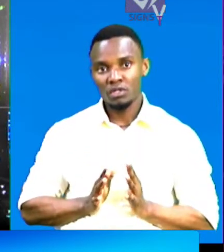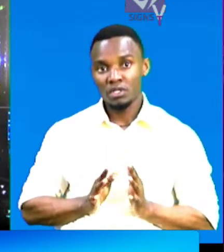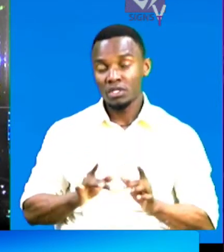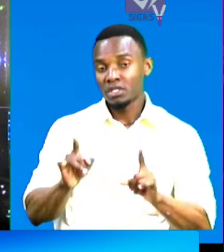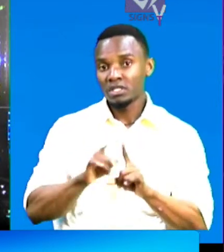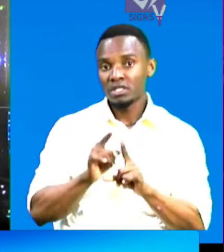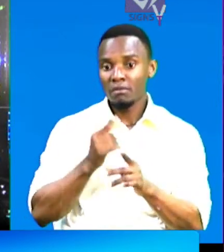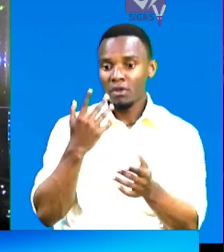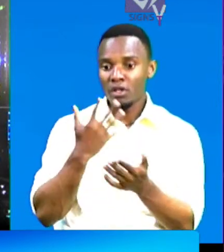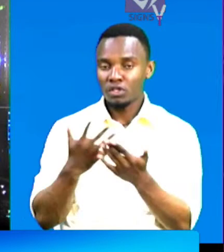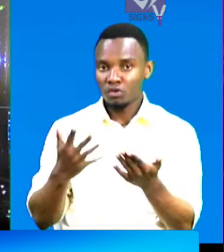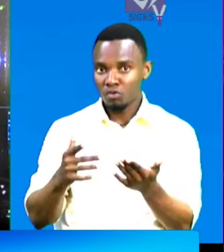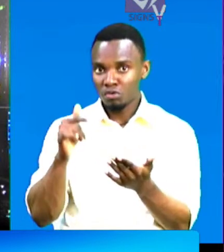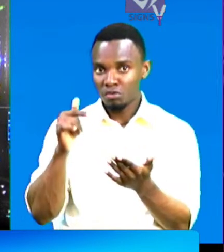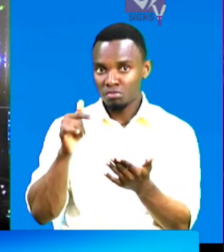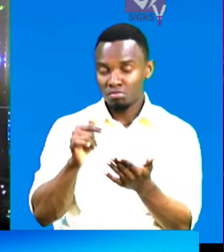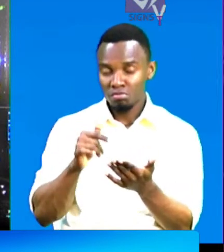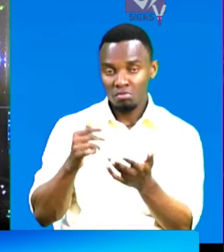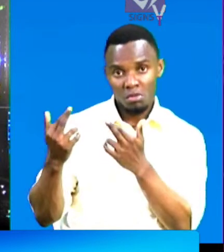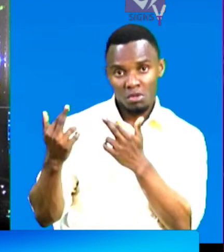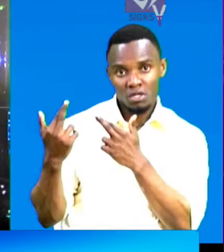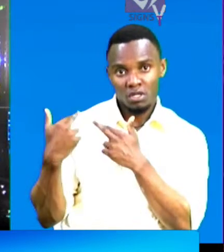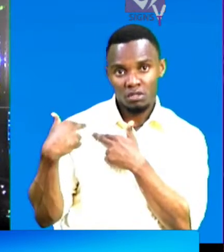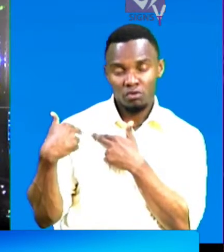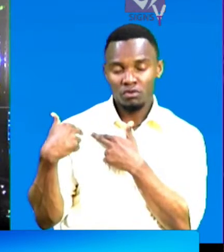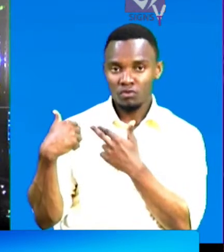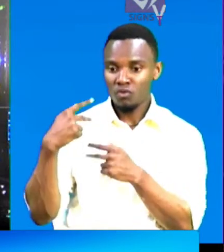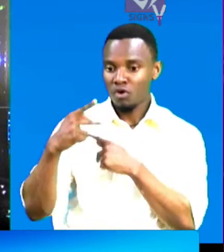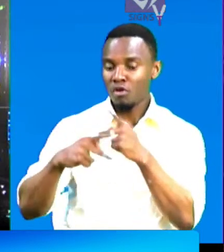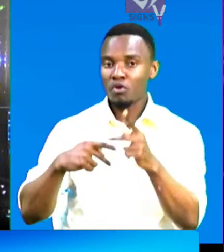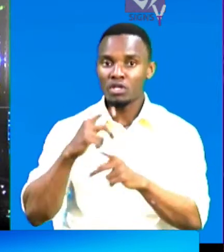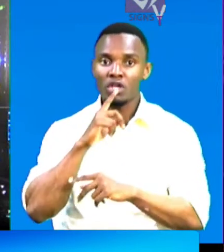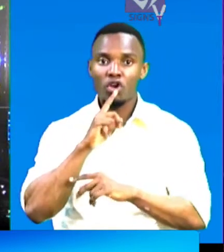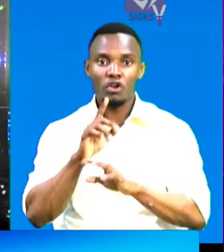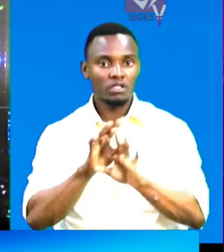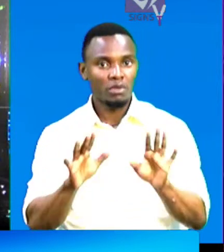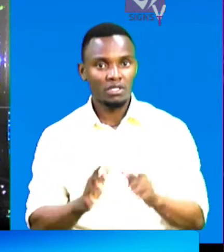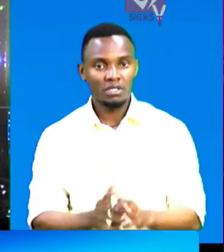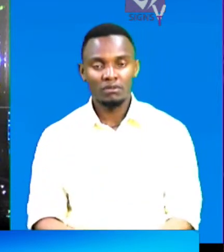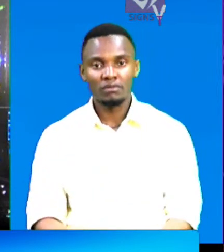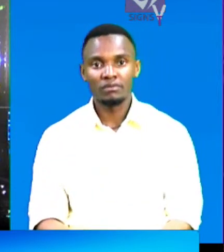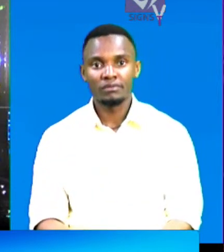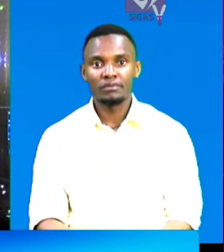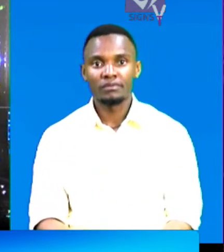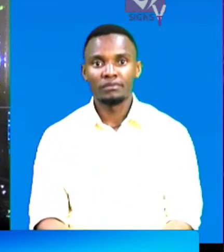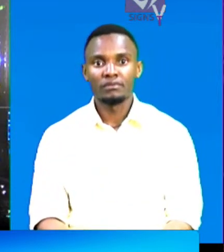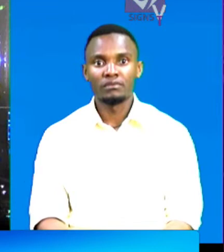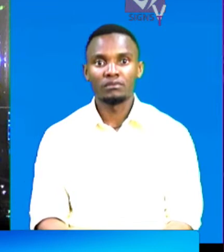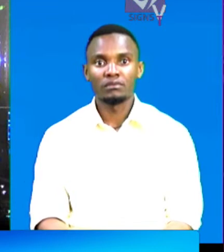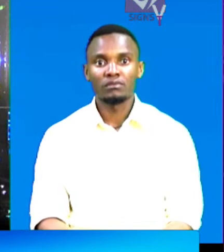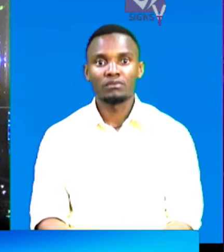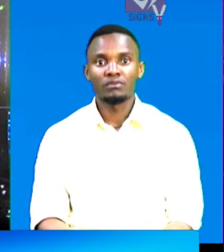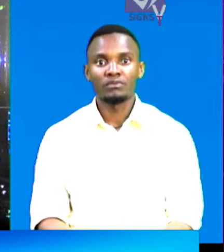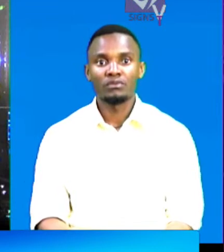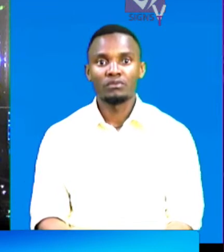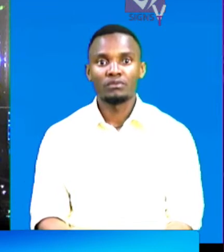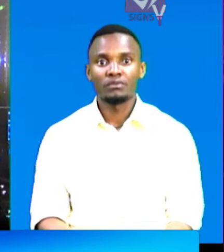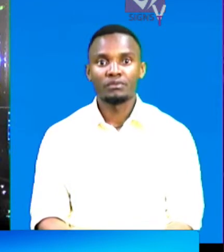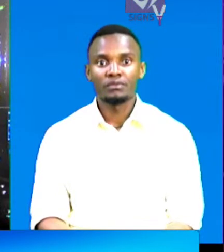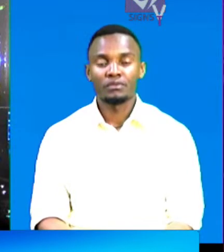responsible for processing orders. So it is a